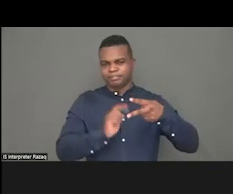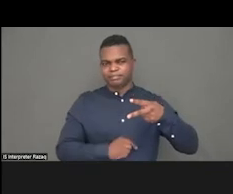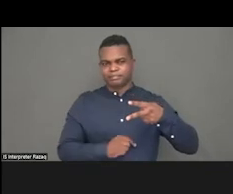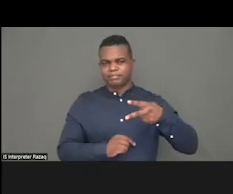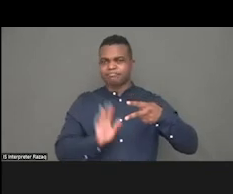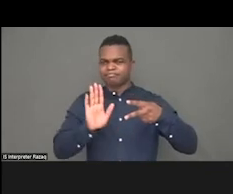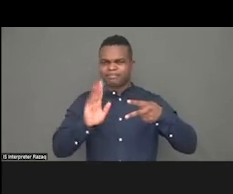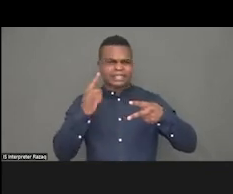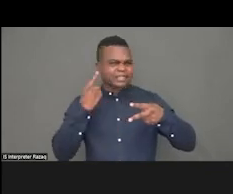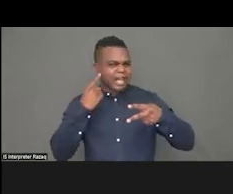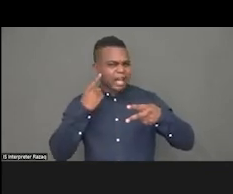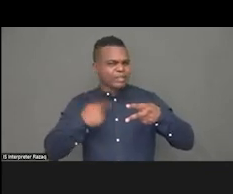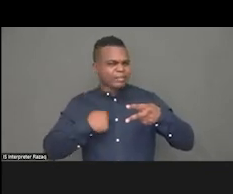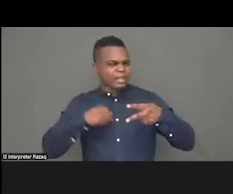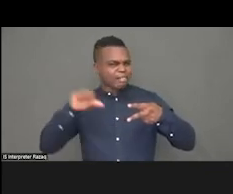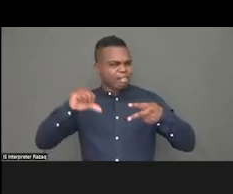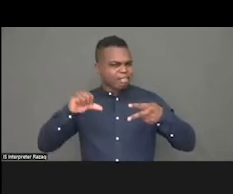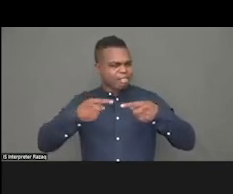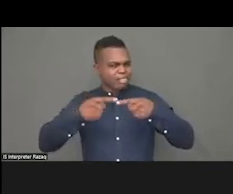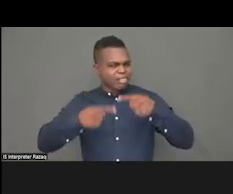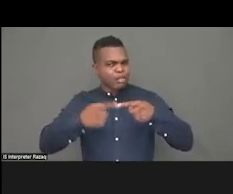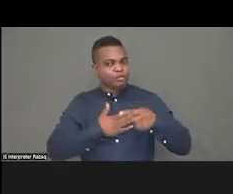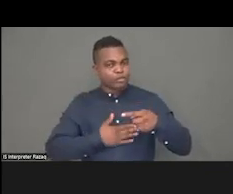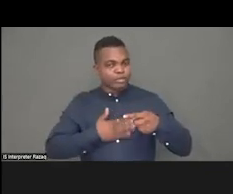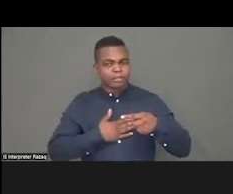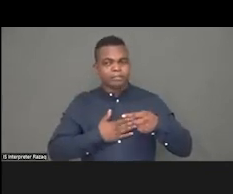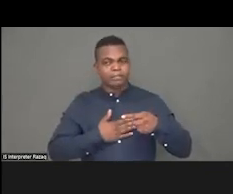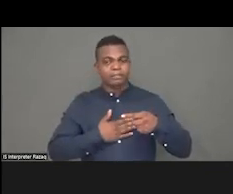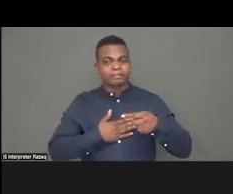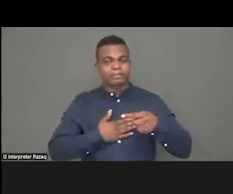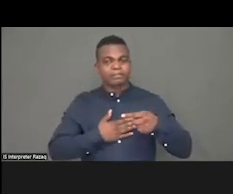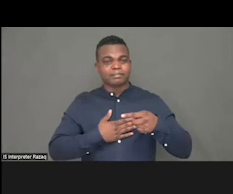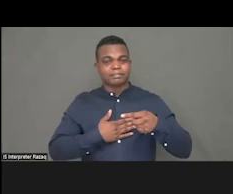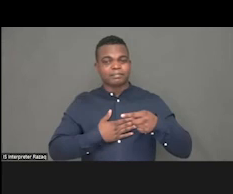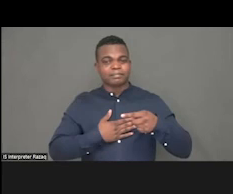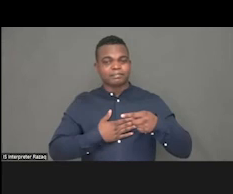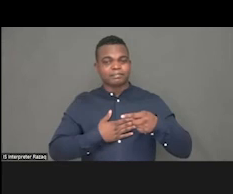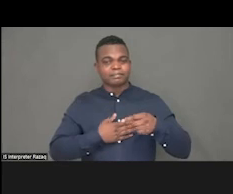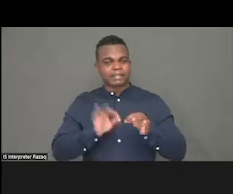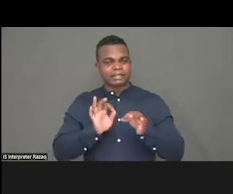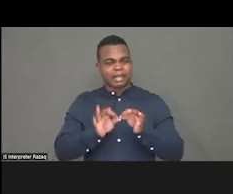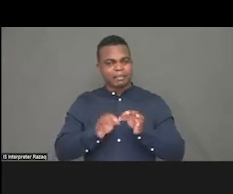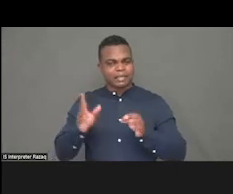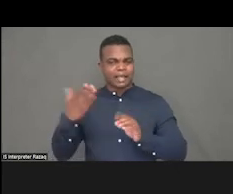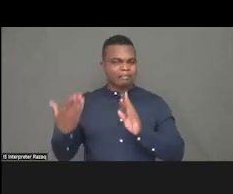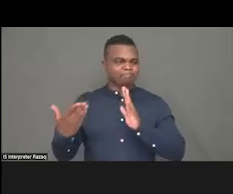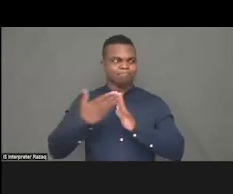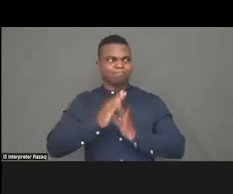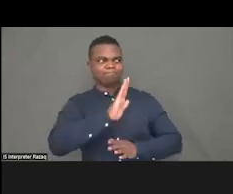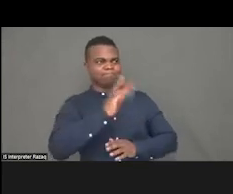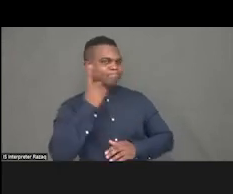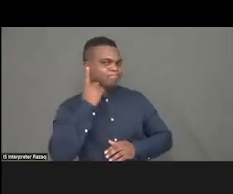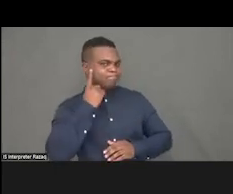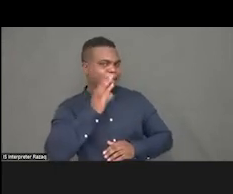Sorry, the interpreter says that the sound of the gentleman is very bad. I can't hear him. Okay, Abdul, we're going to have to change your